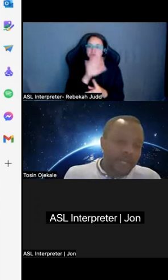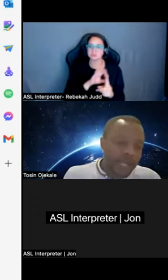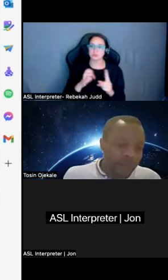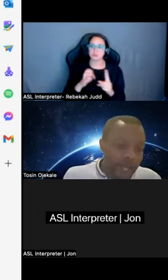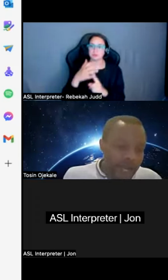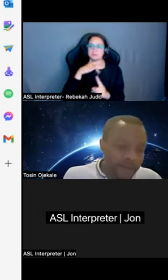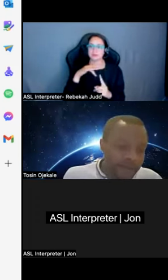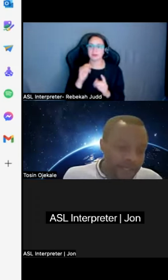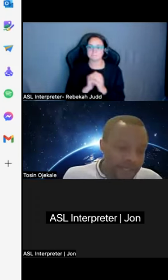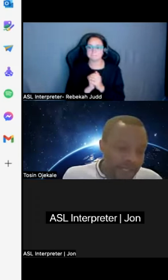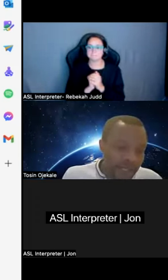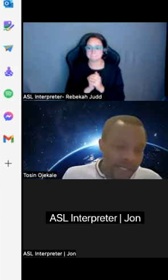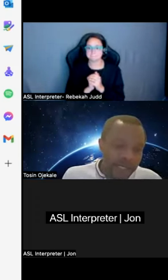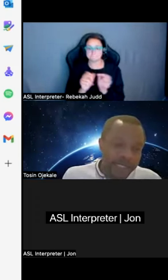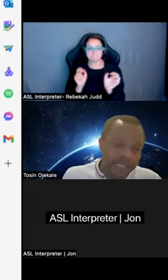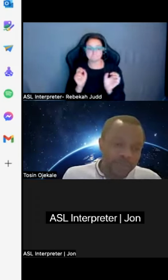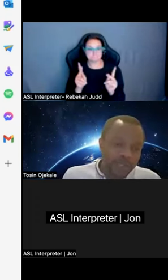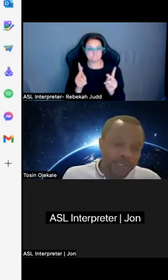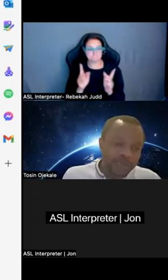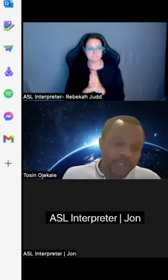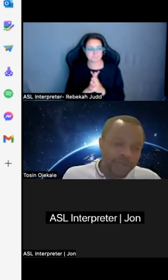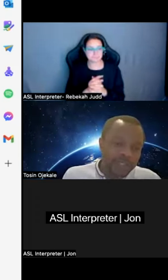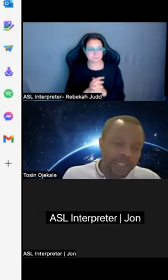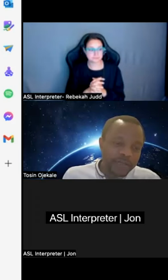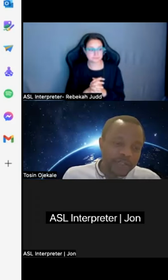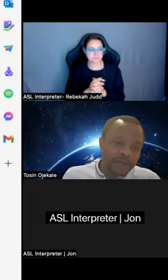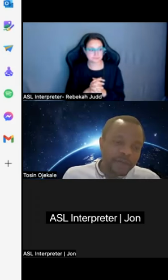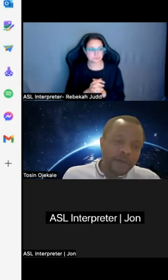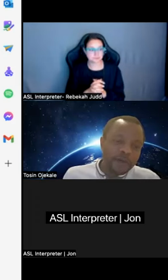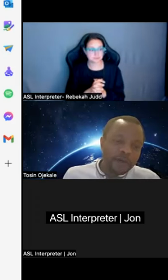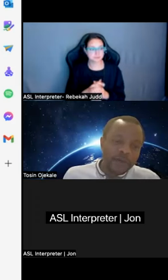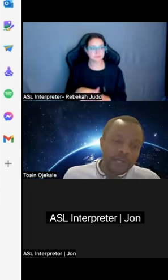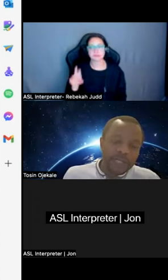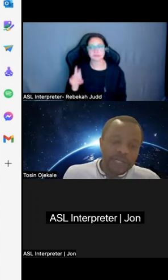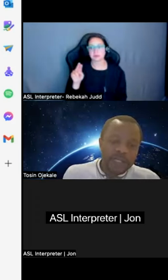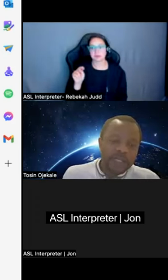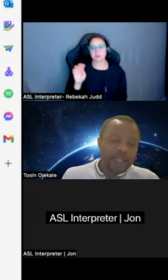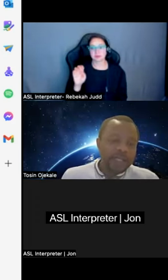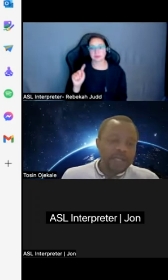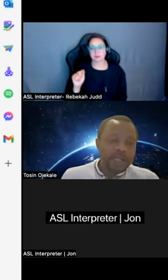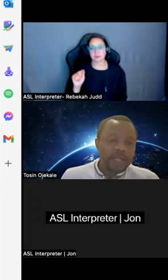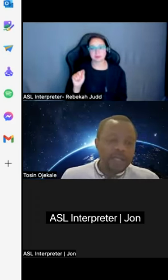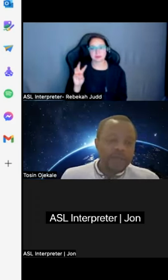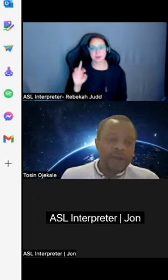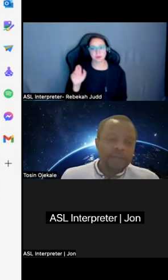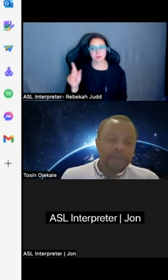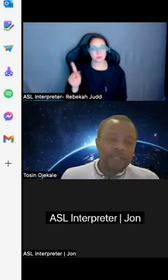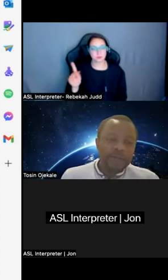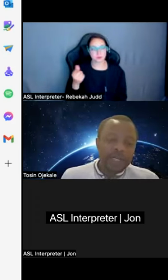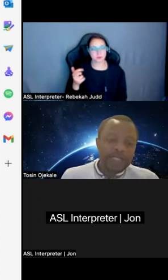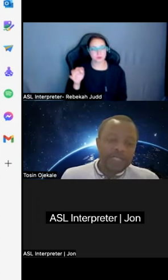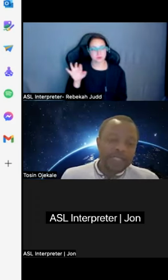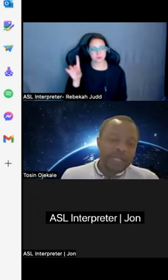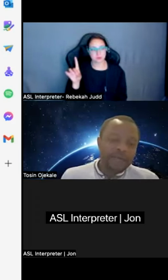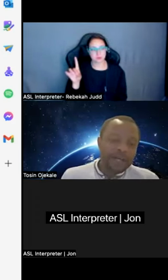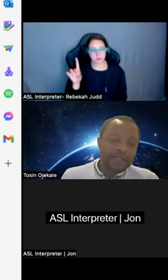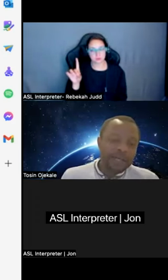So here we have a network grid or generator for off-grid. You have Grid